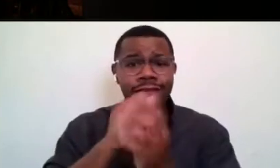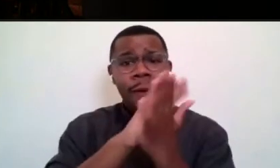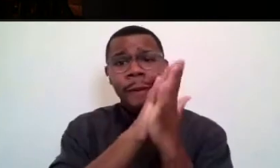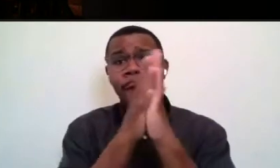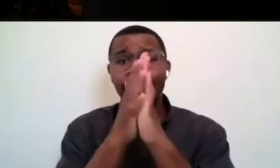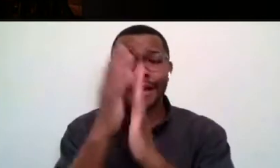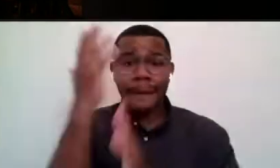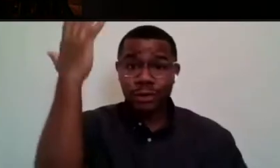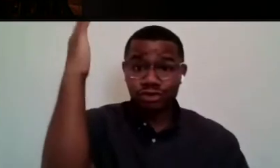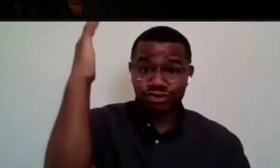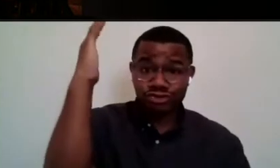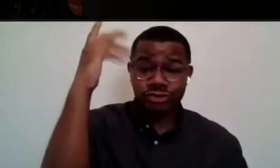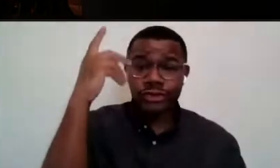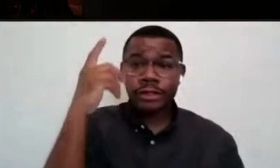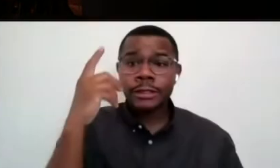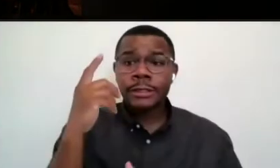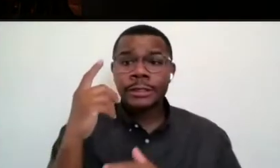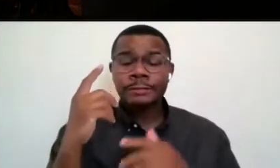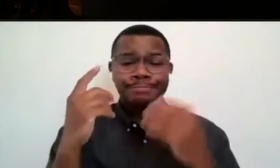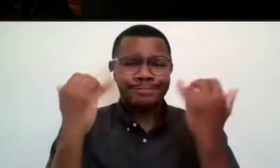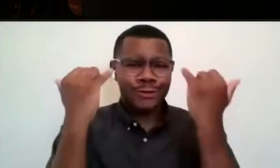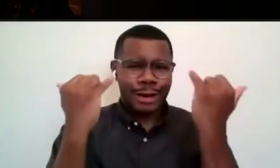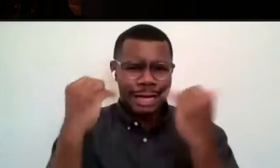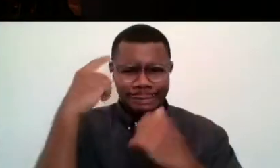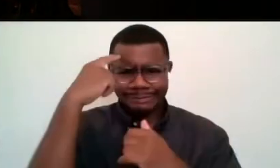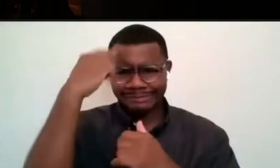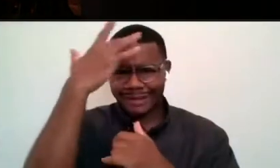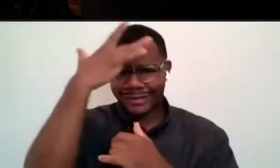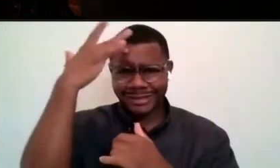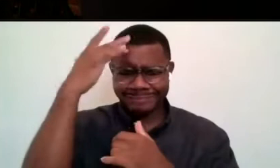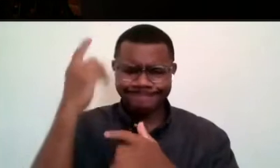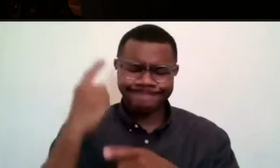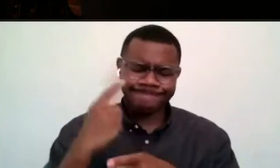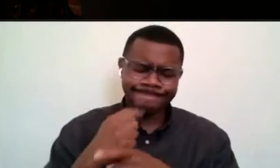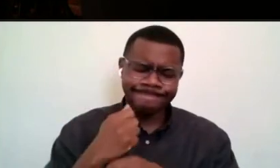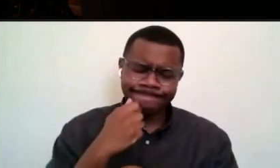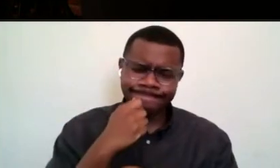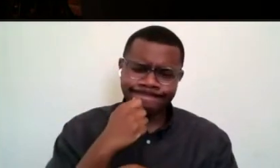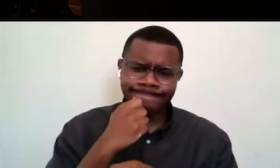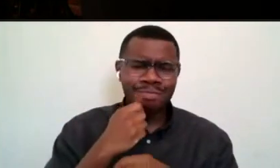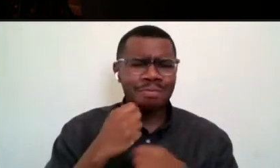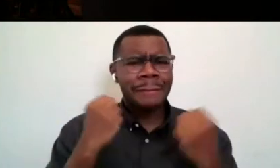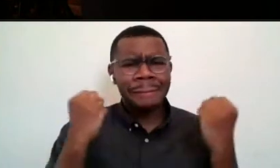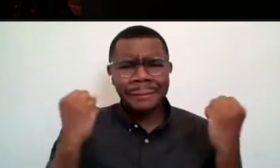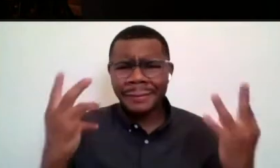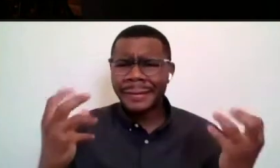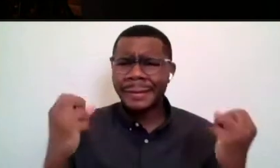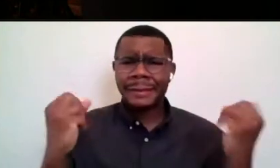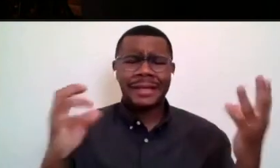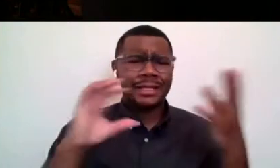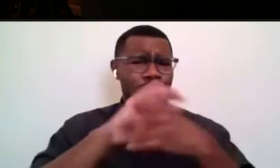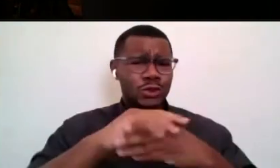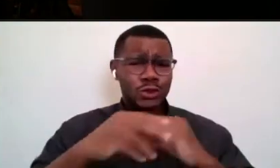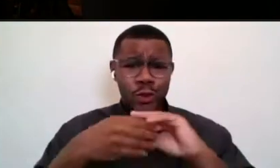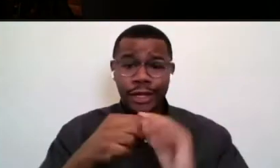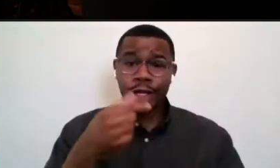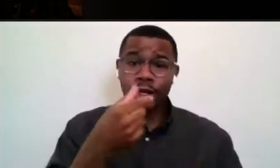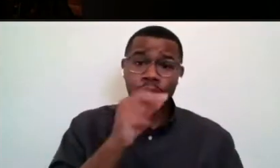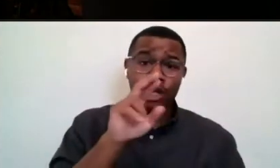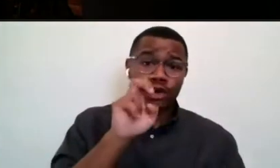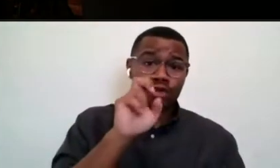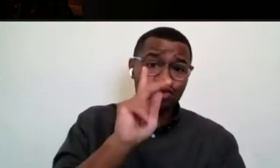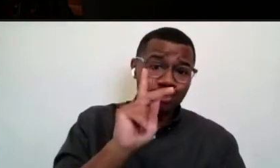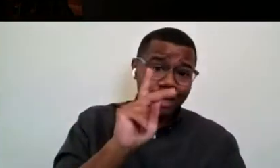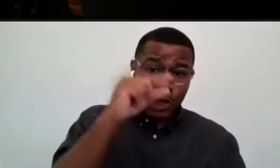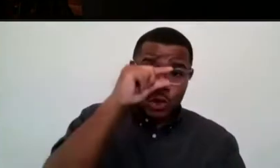There is right now I'm going blank, but there is so many wonderful stories in Greek and Roman classical